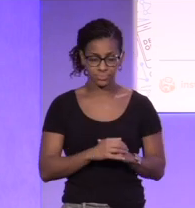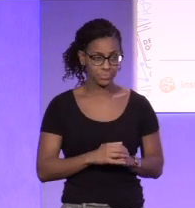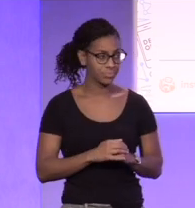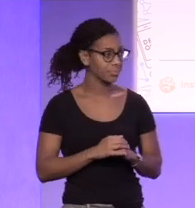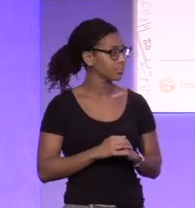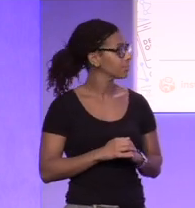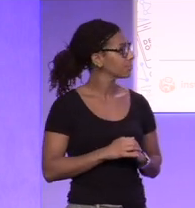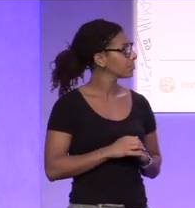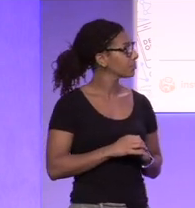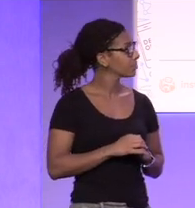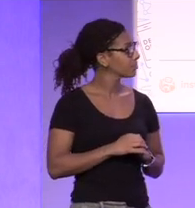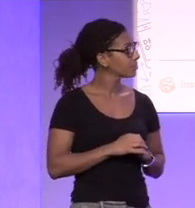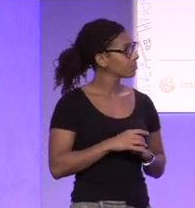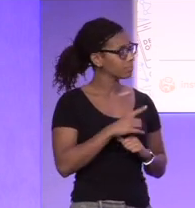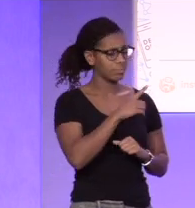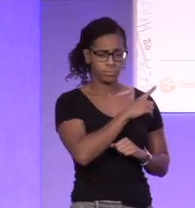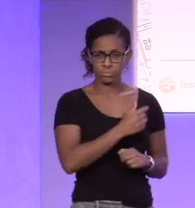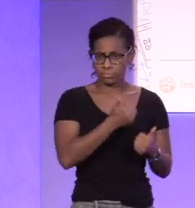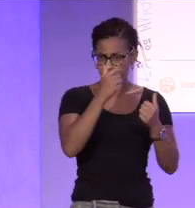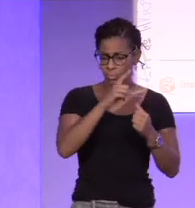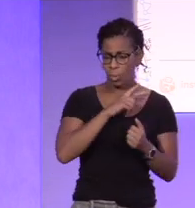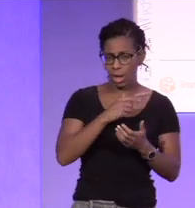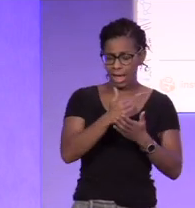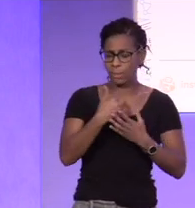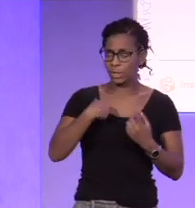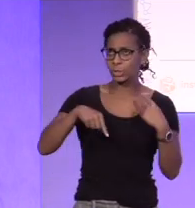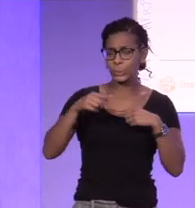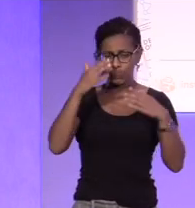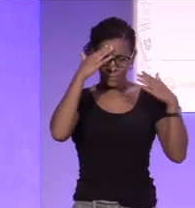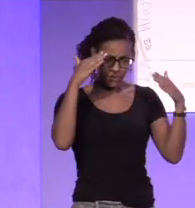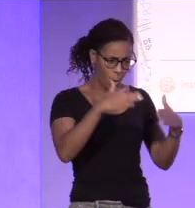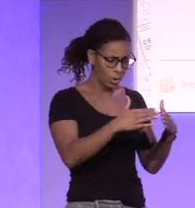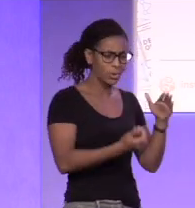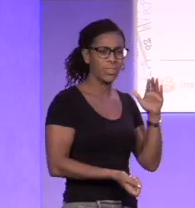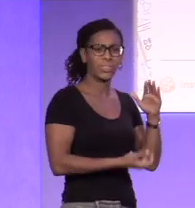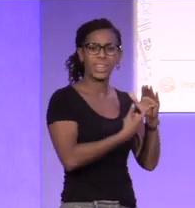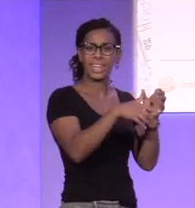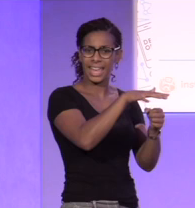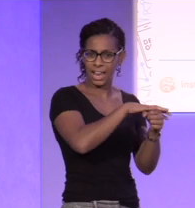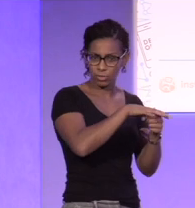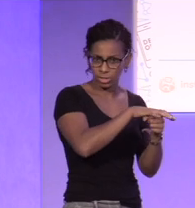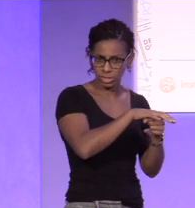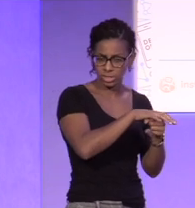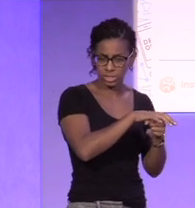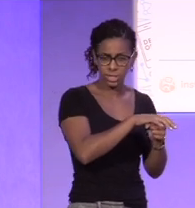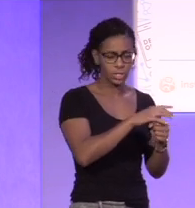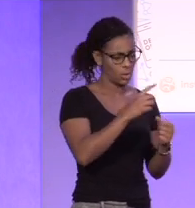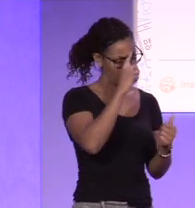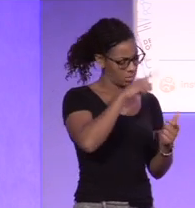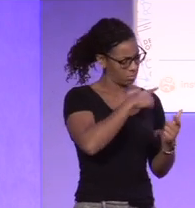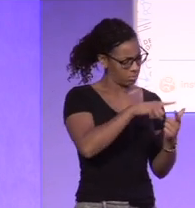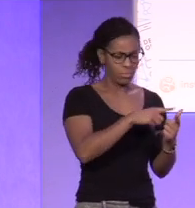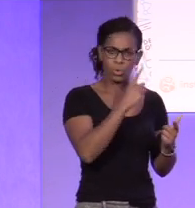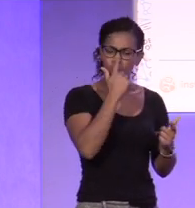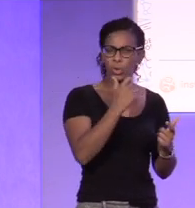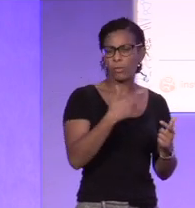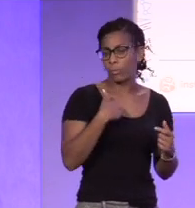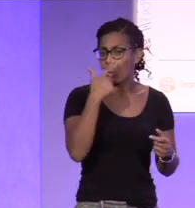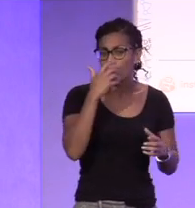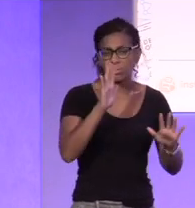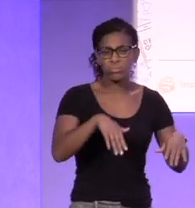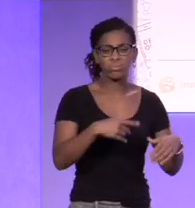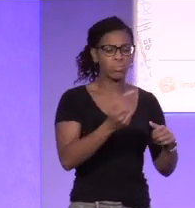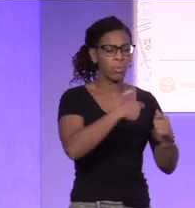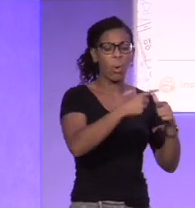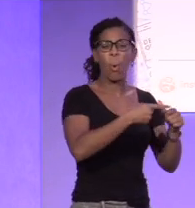helped us to focus on the key areas that matter. Now, we could have started by automating all of the things. We could have started by focusing